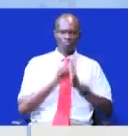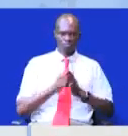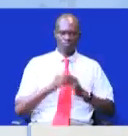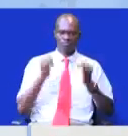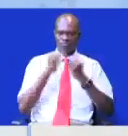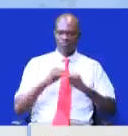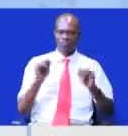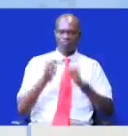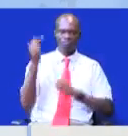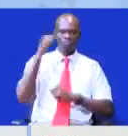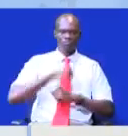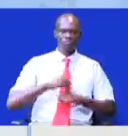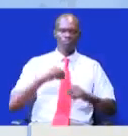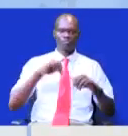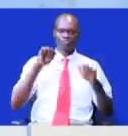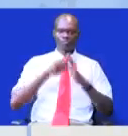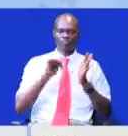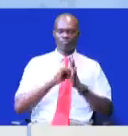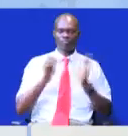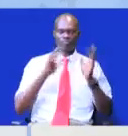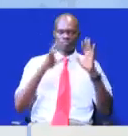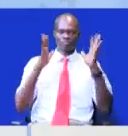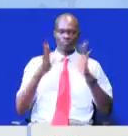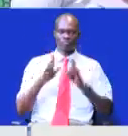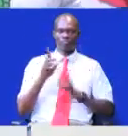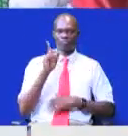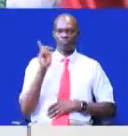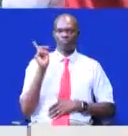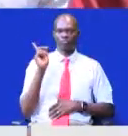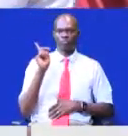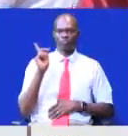gitem gichop e nyasi maket koda mano.